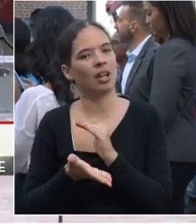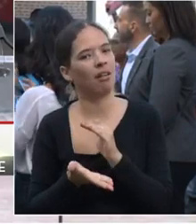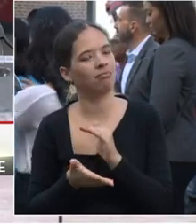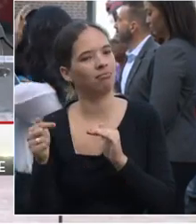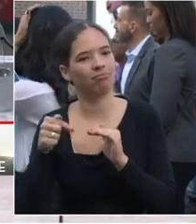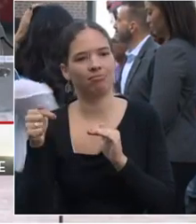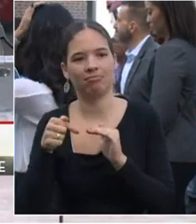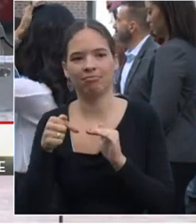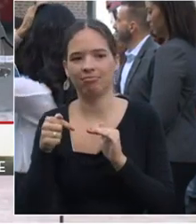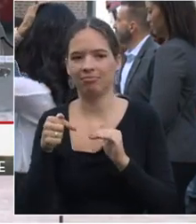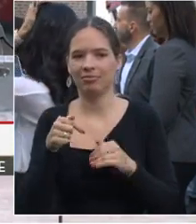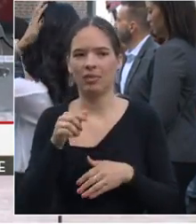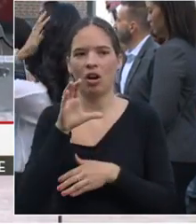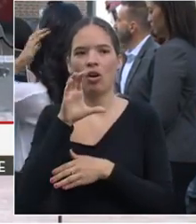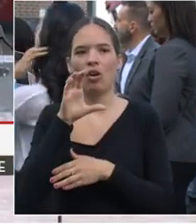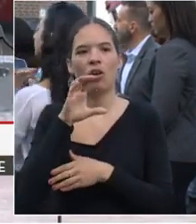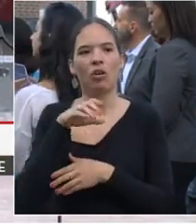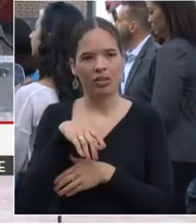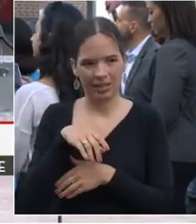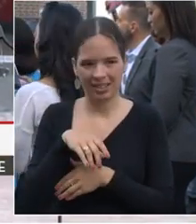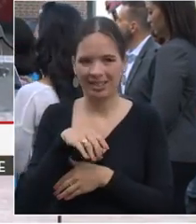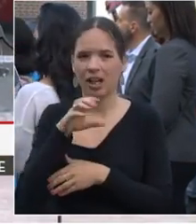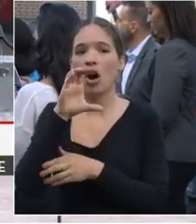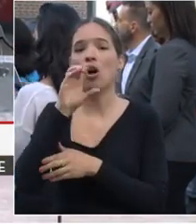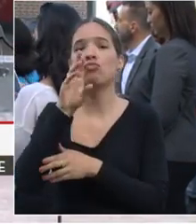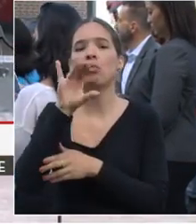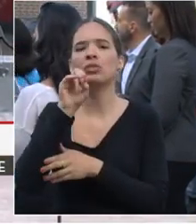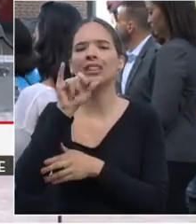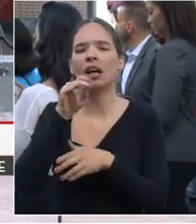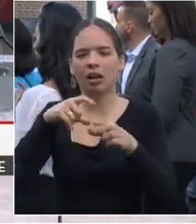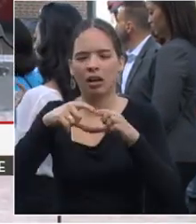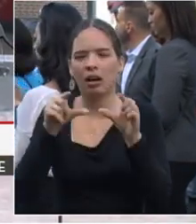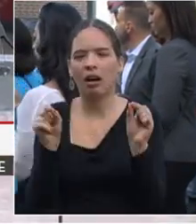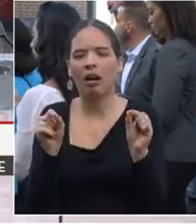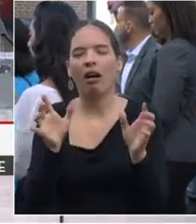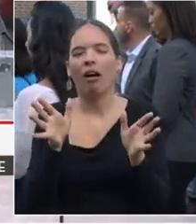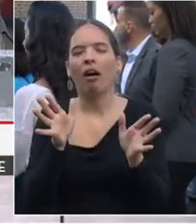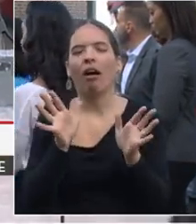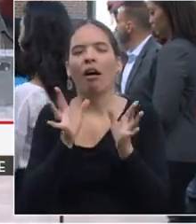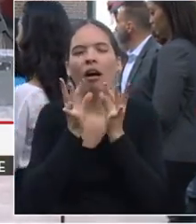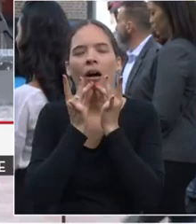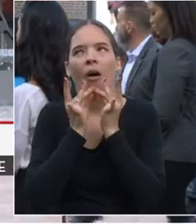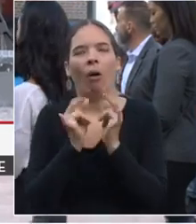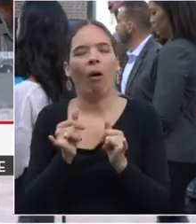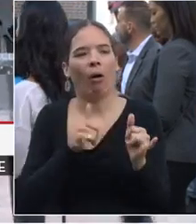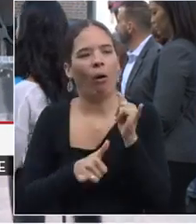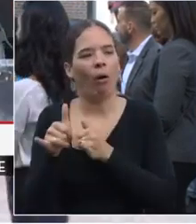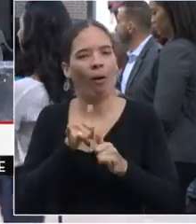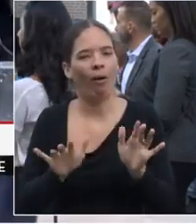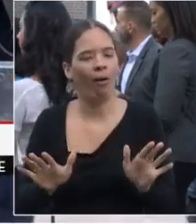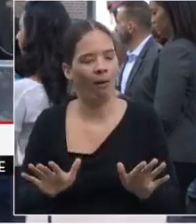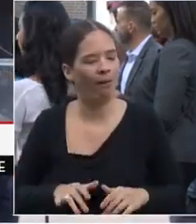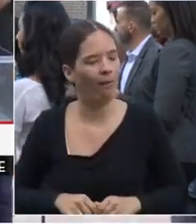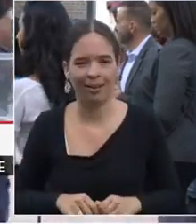for. And with that said, I would like to bring up Henry Fonville, President of Rappaport.